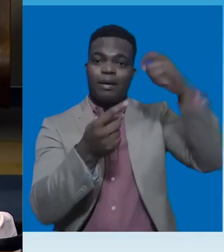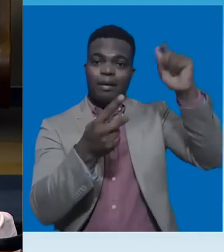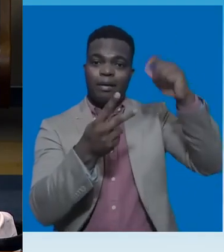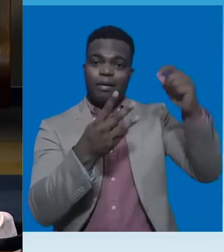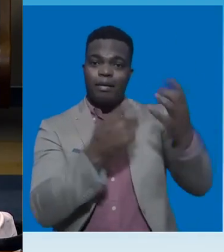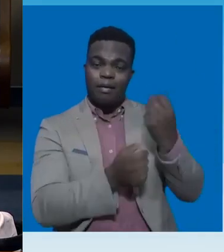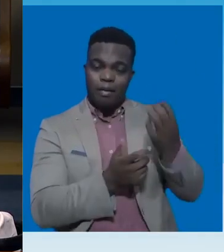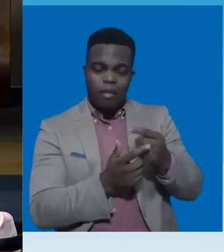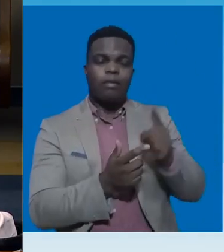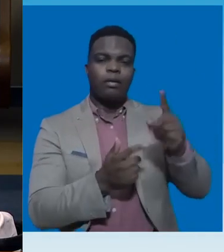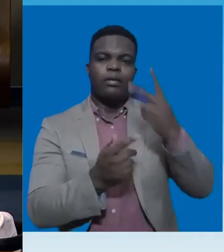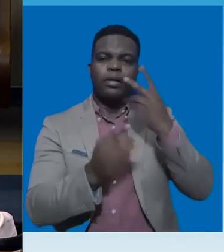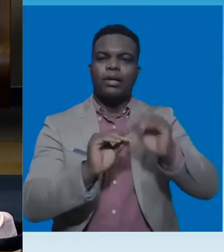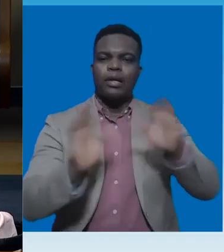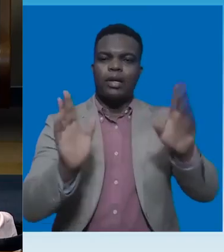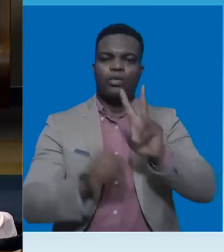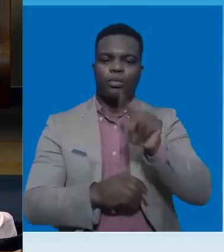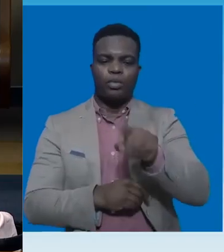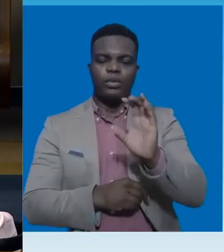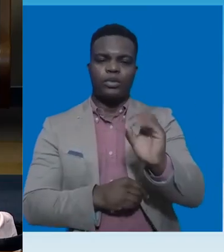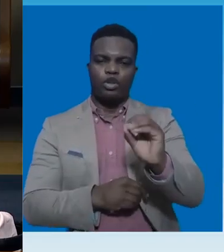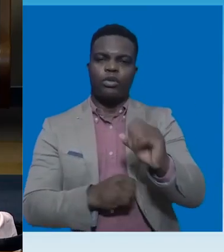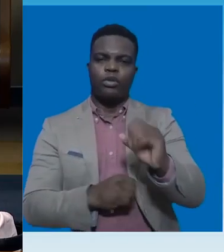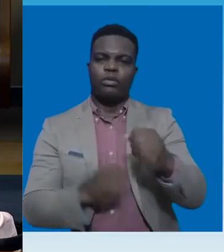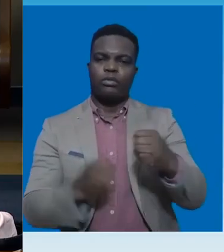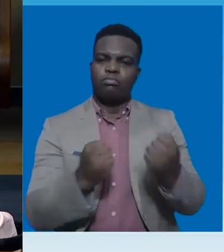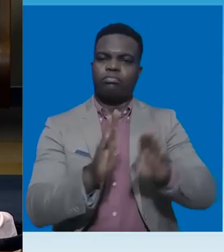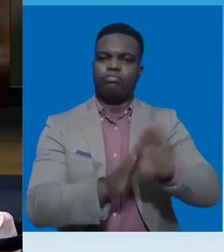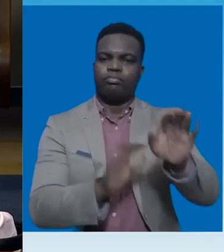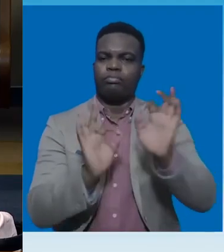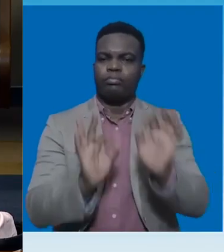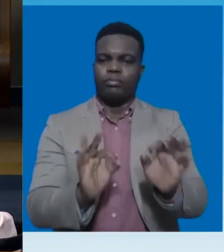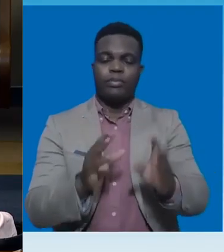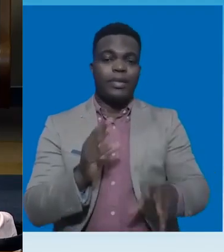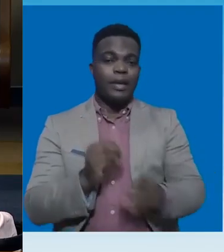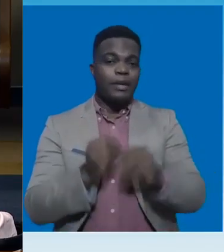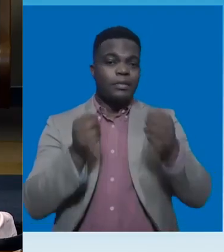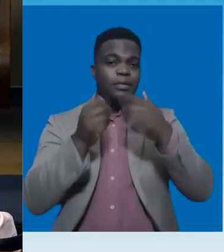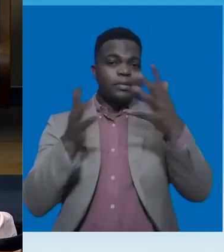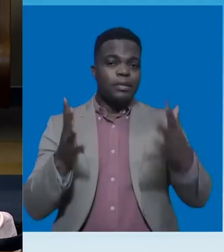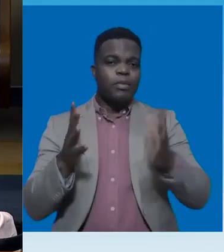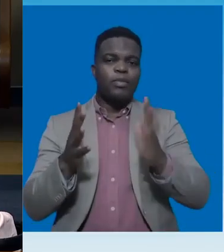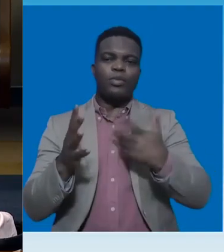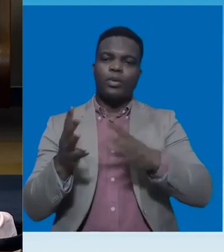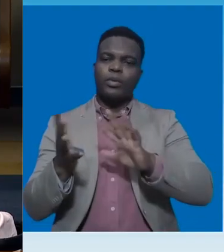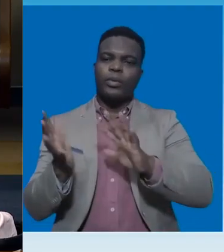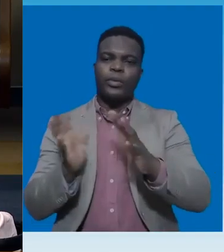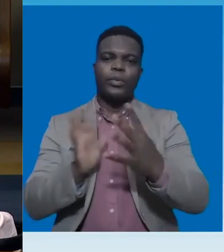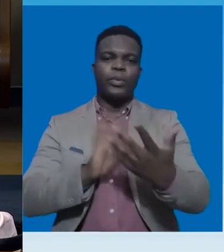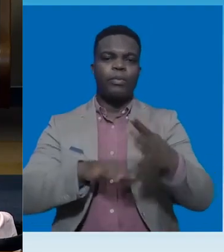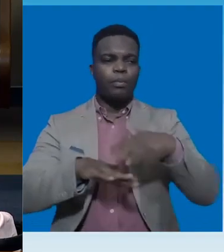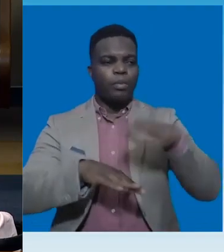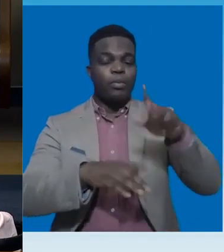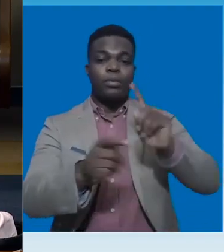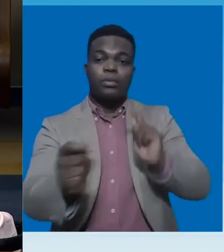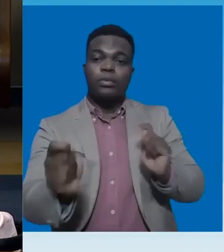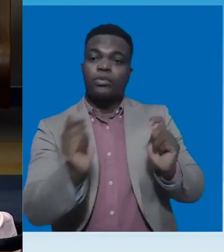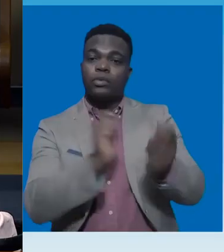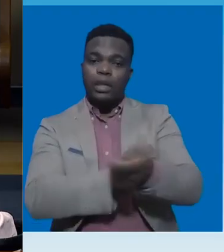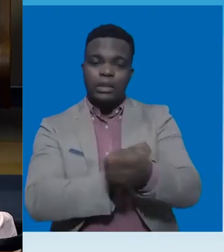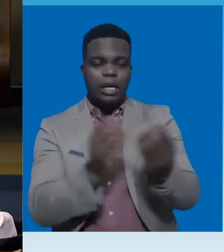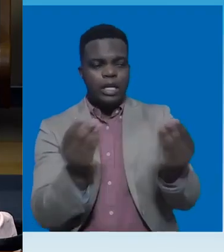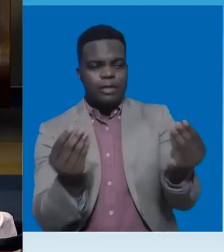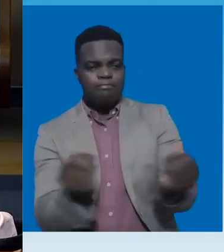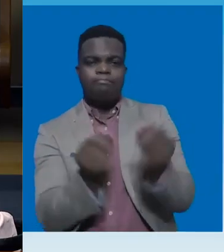system-wide delivery that leads to tangible changes, greater access to services, increased